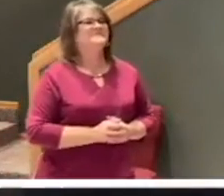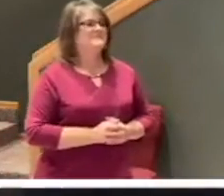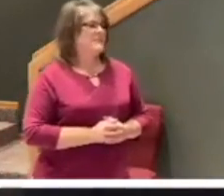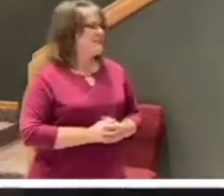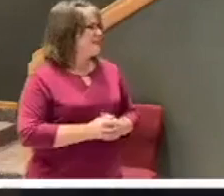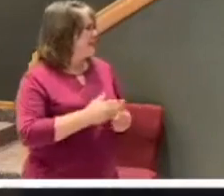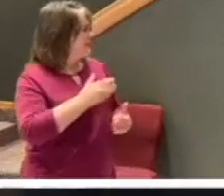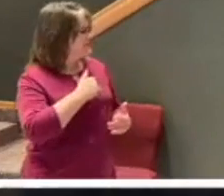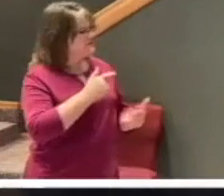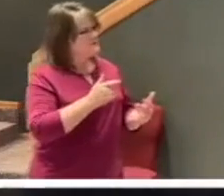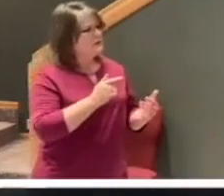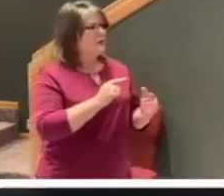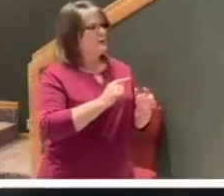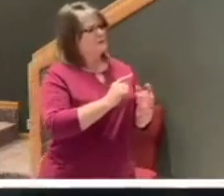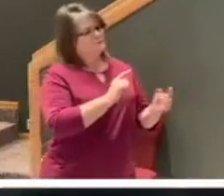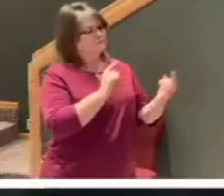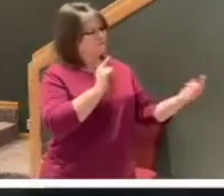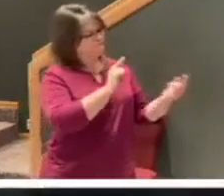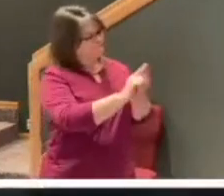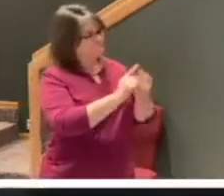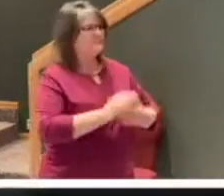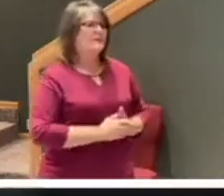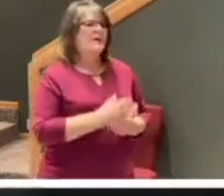It was just in passing.